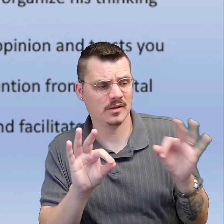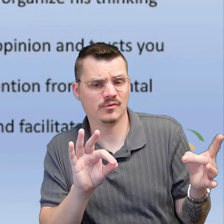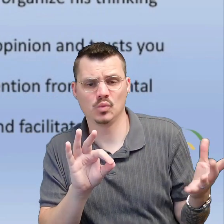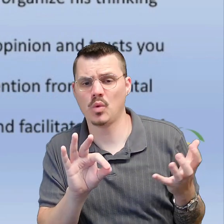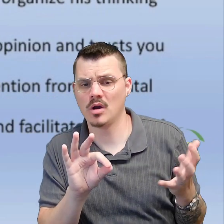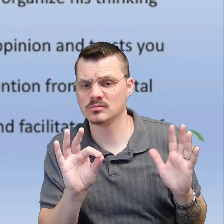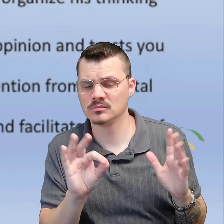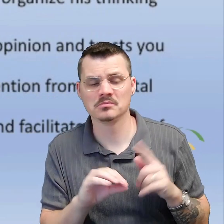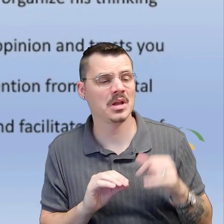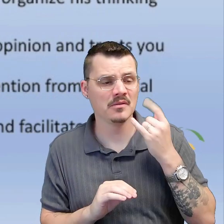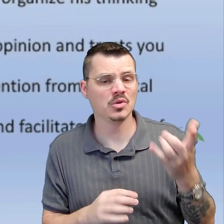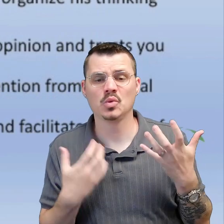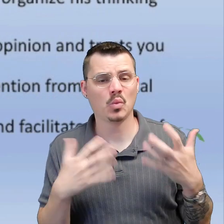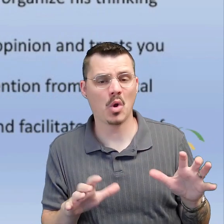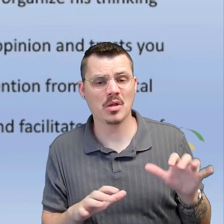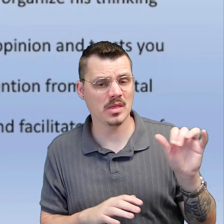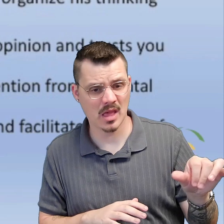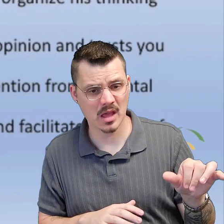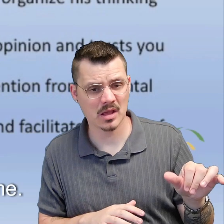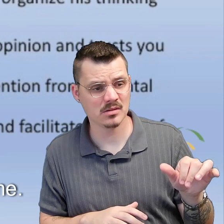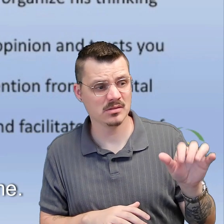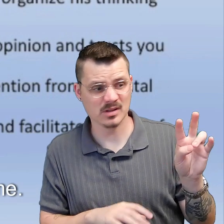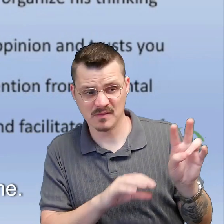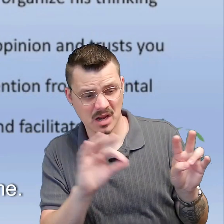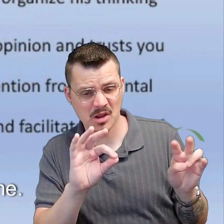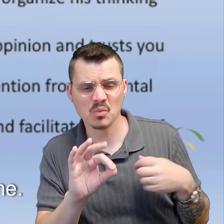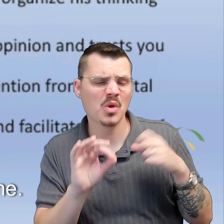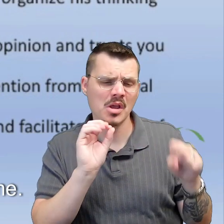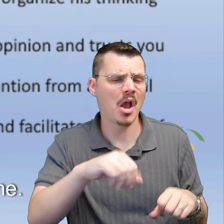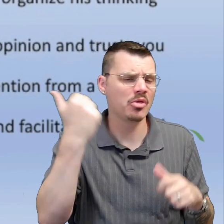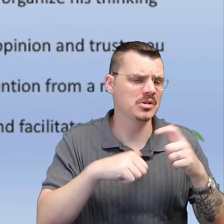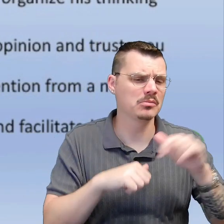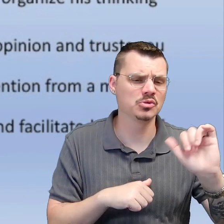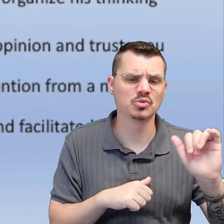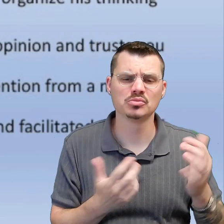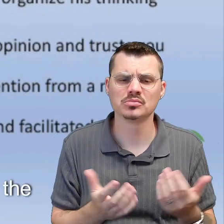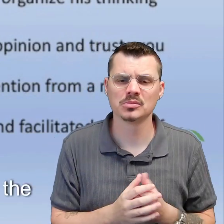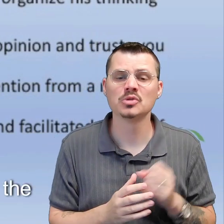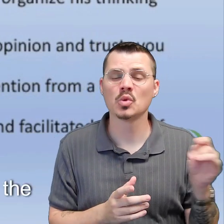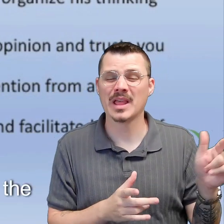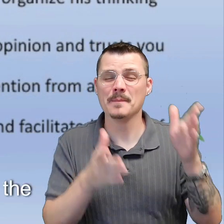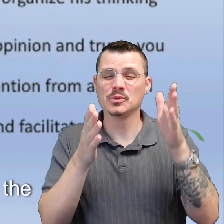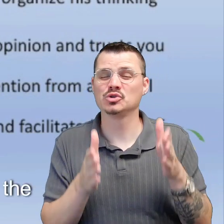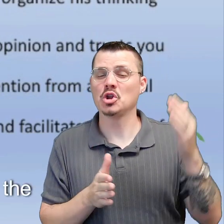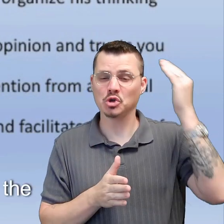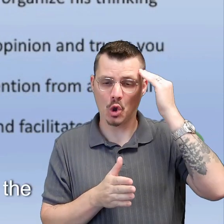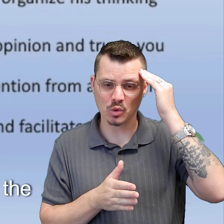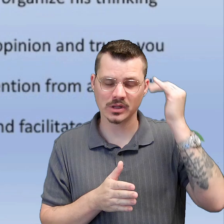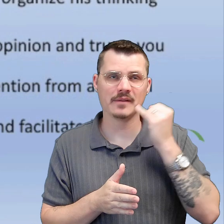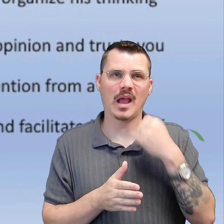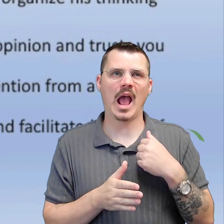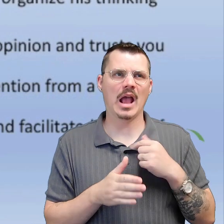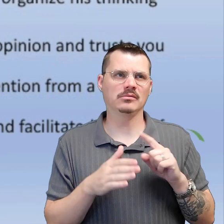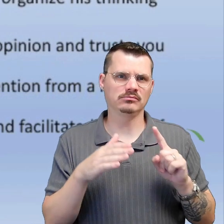like it. But if you don't want that at that time, we can do it another time. So the person knows if they come